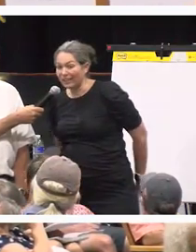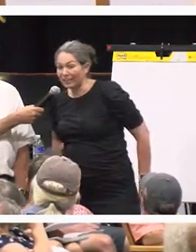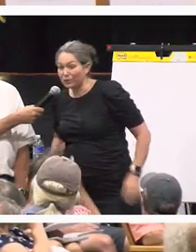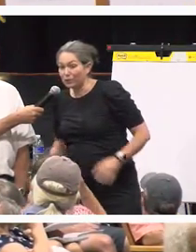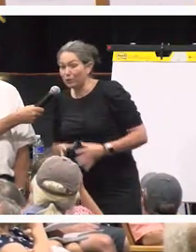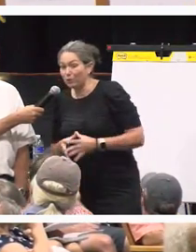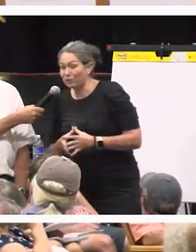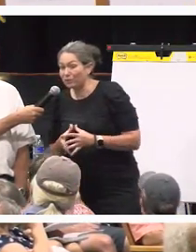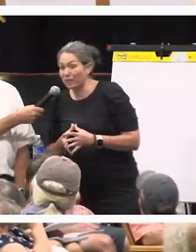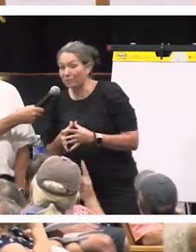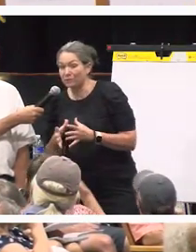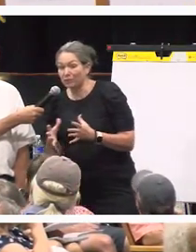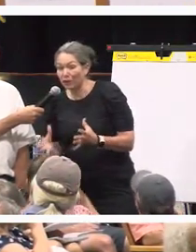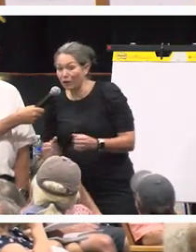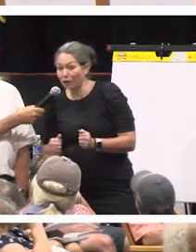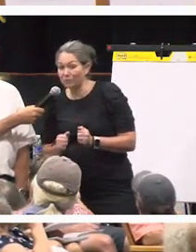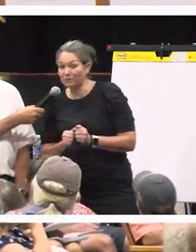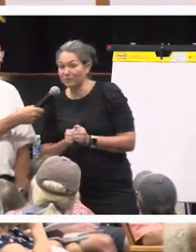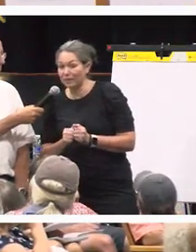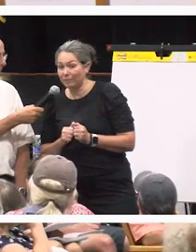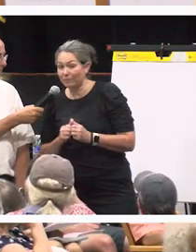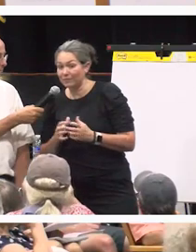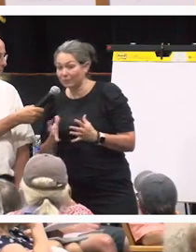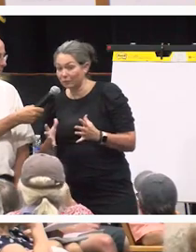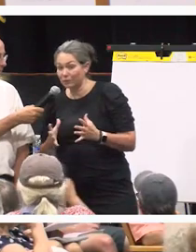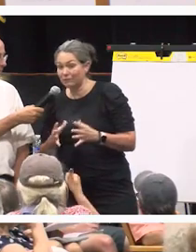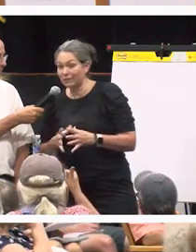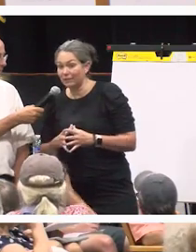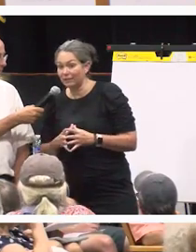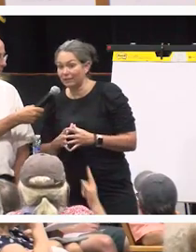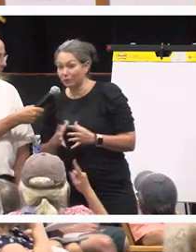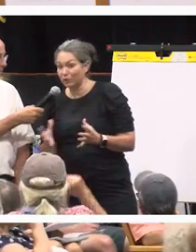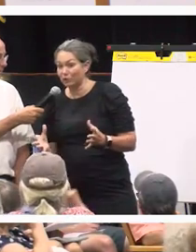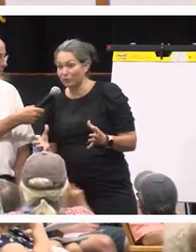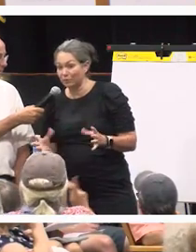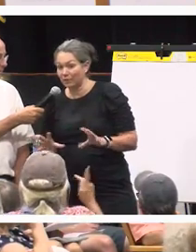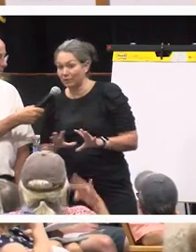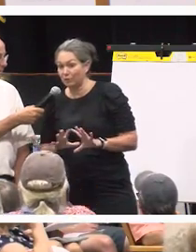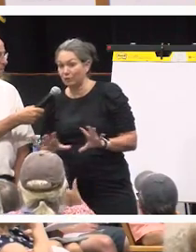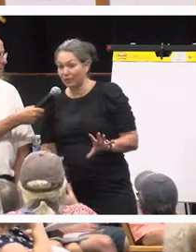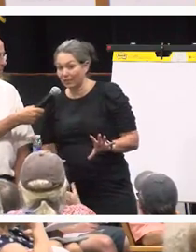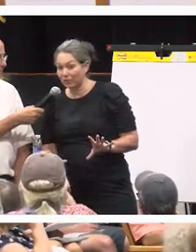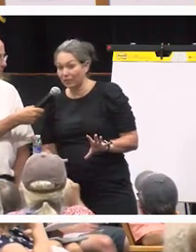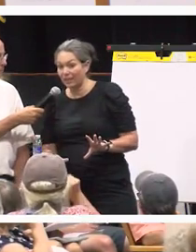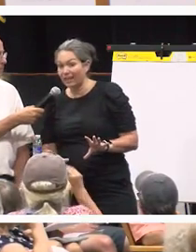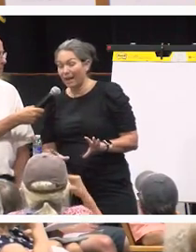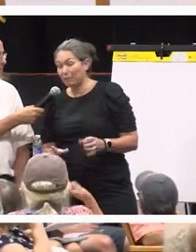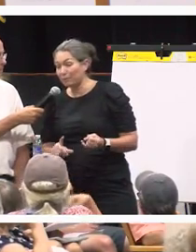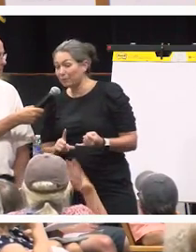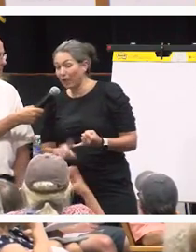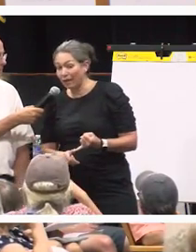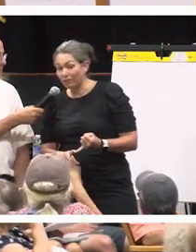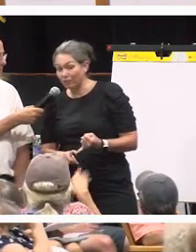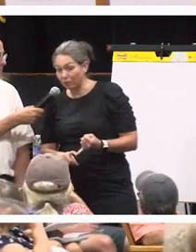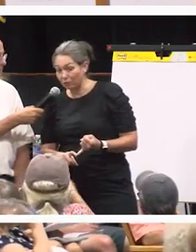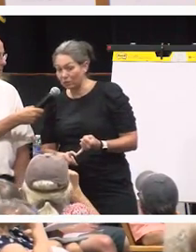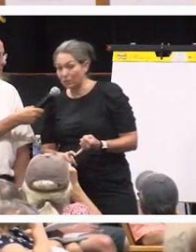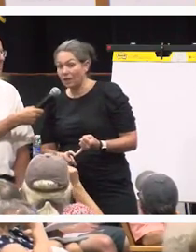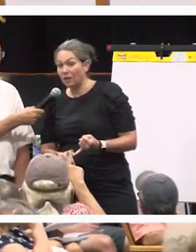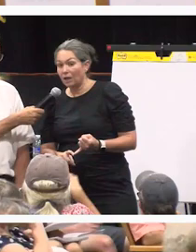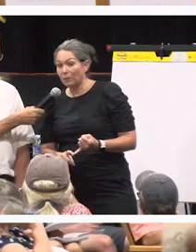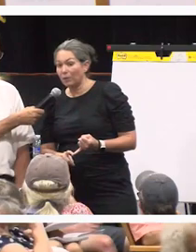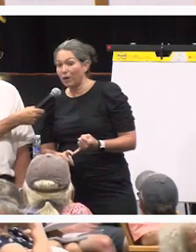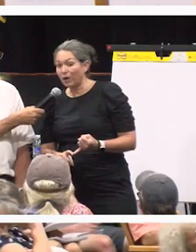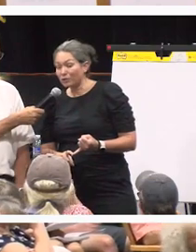And related to different types of alarms, different type of signals, giving emergency response notification. I mean, people have